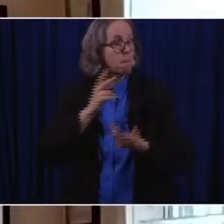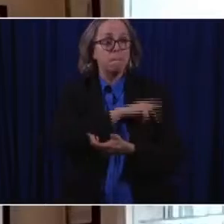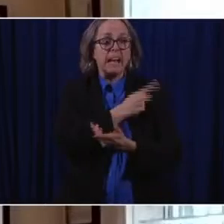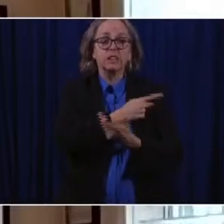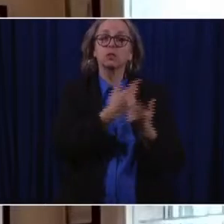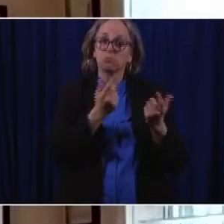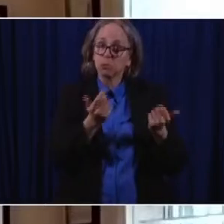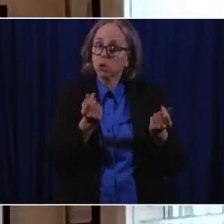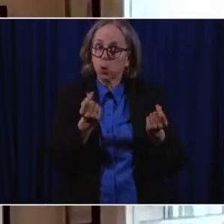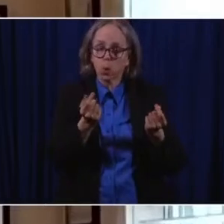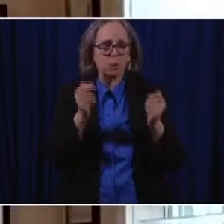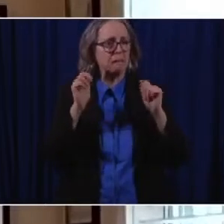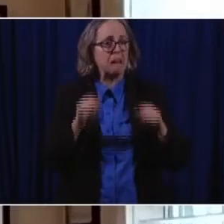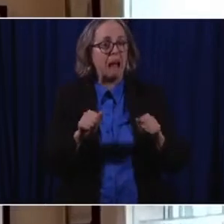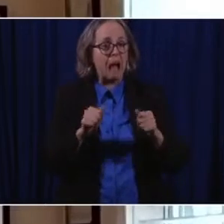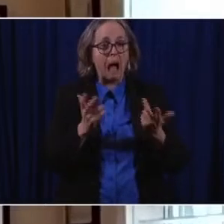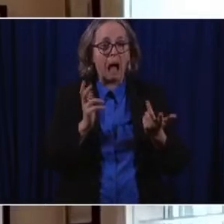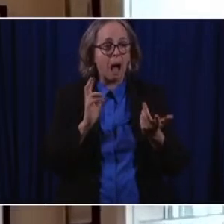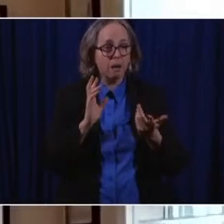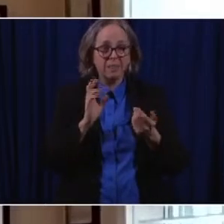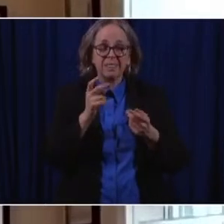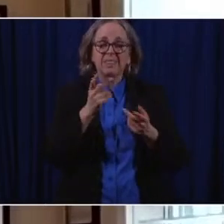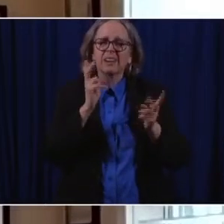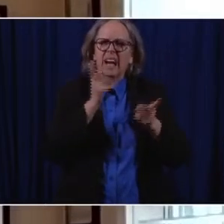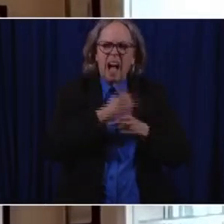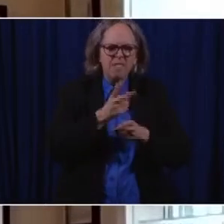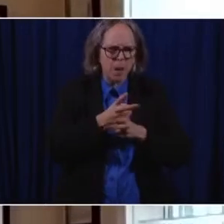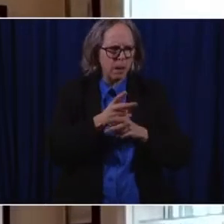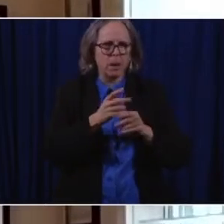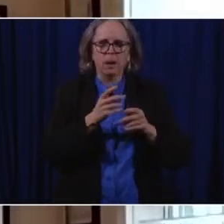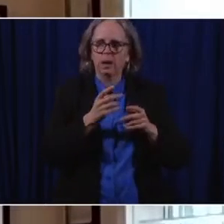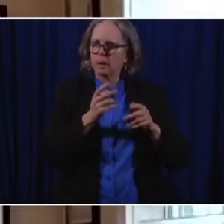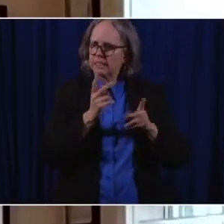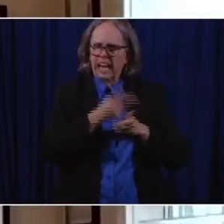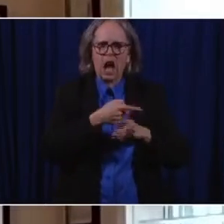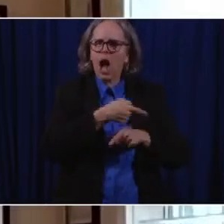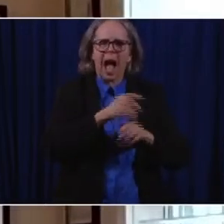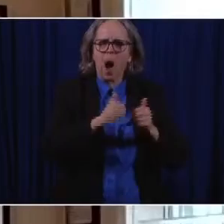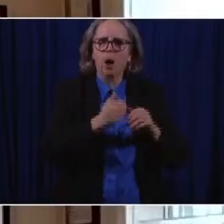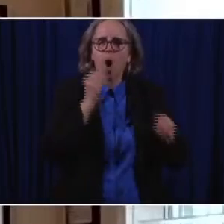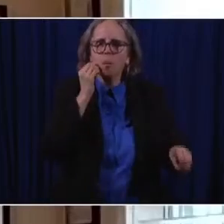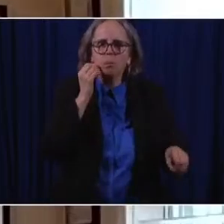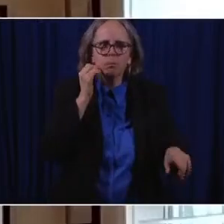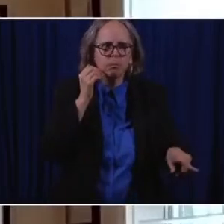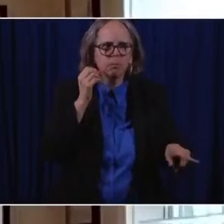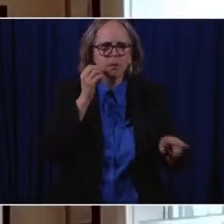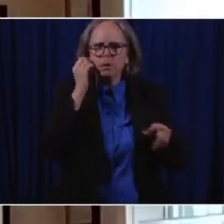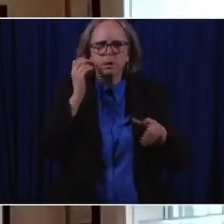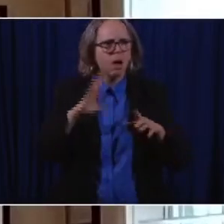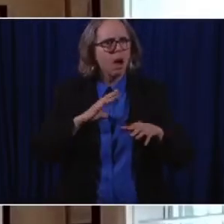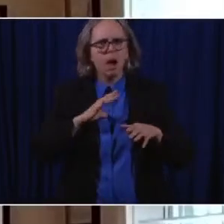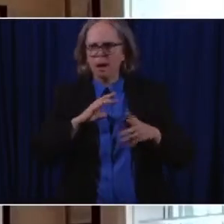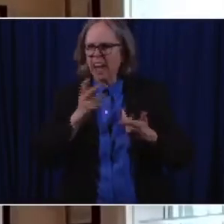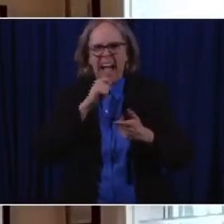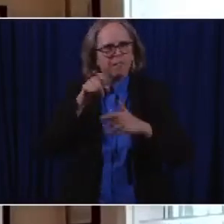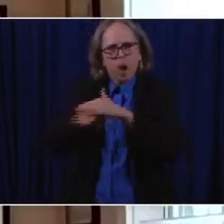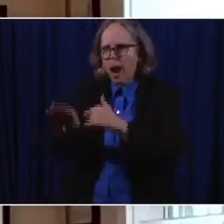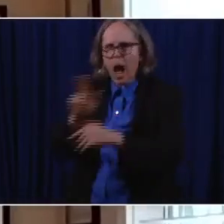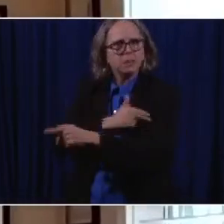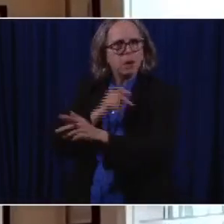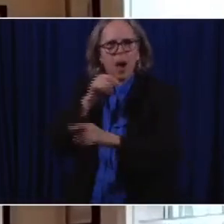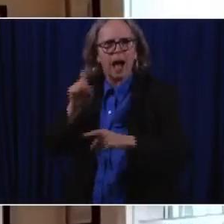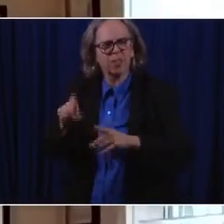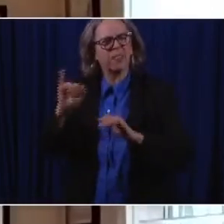and are therefore able to avoid an unnecessary hospitalization. So I don't think that it's true that